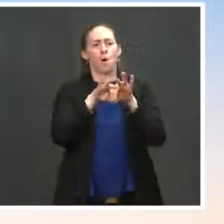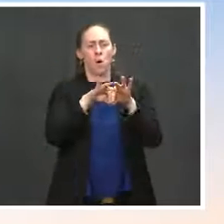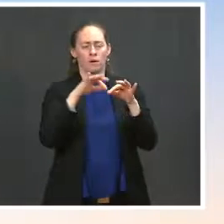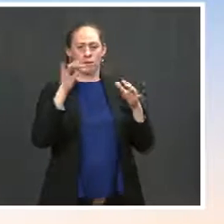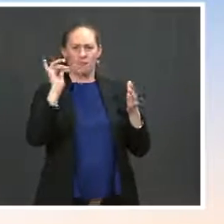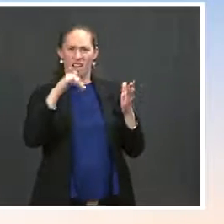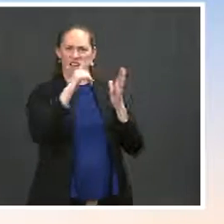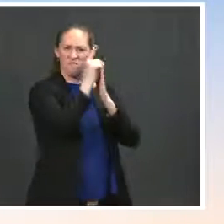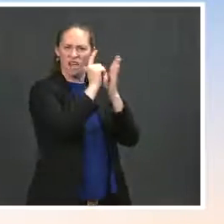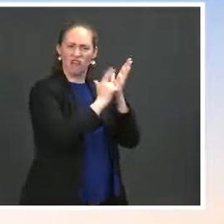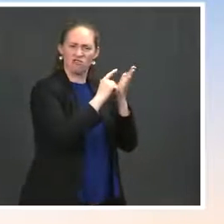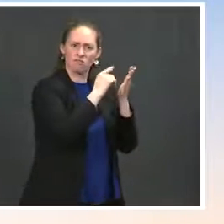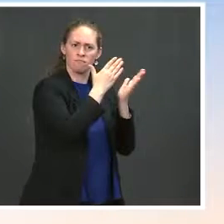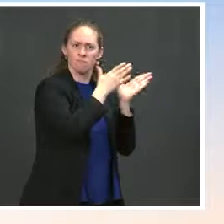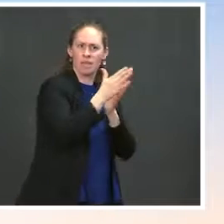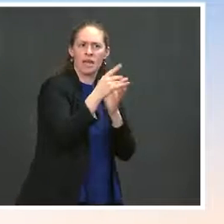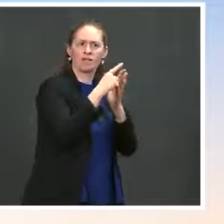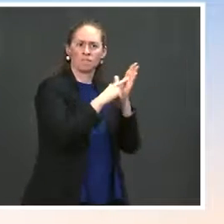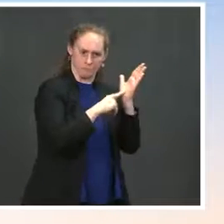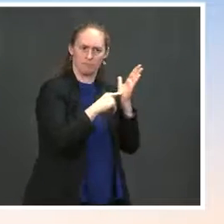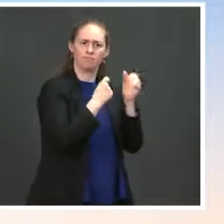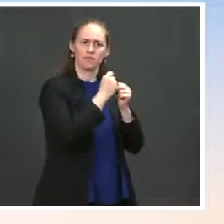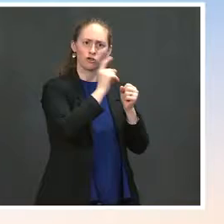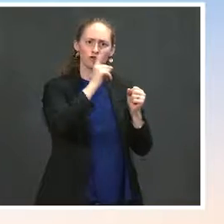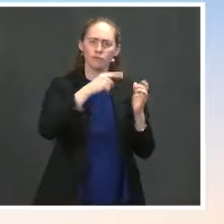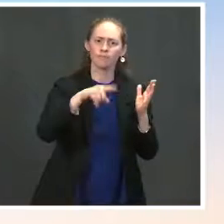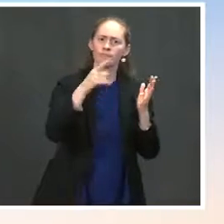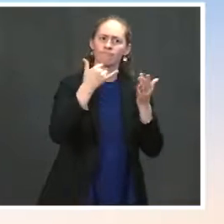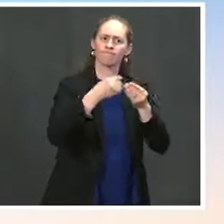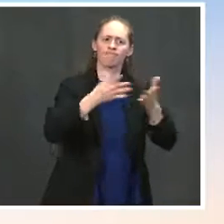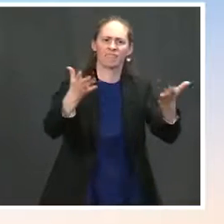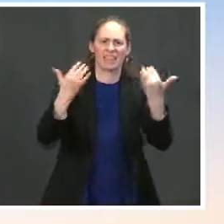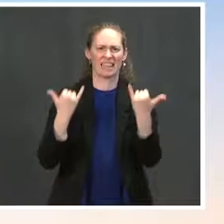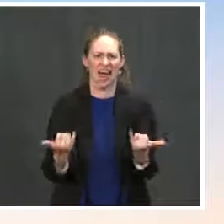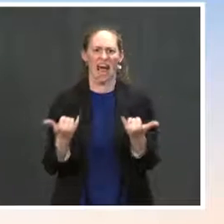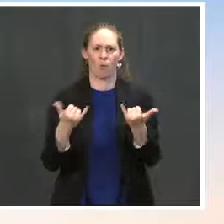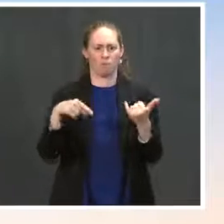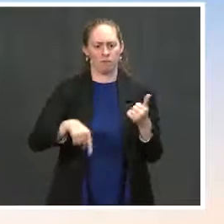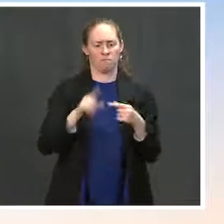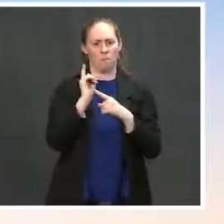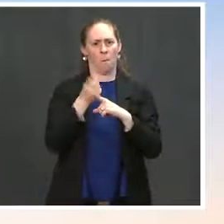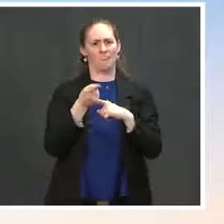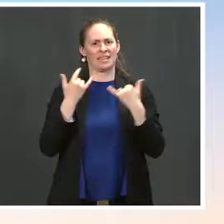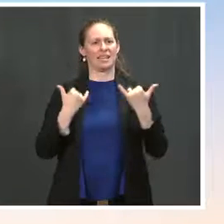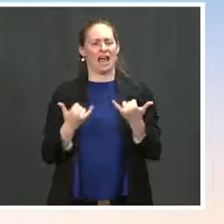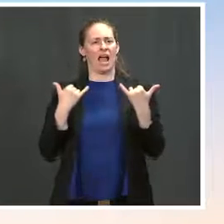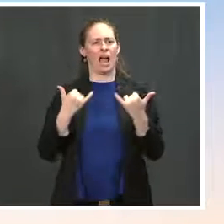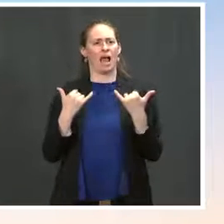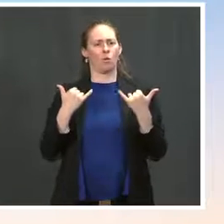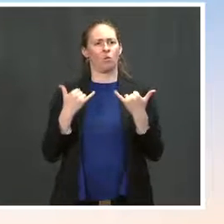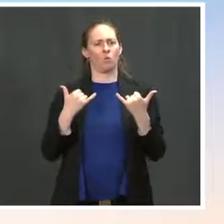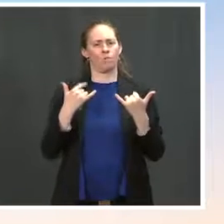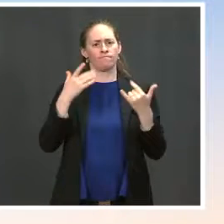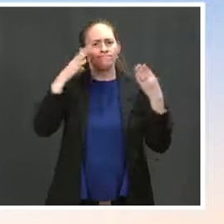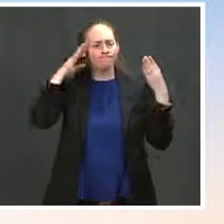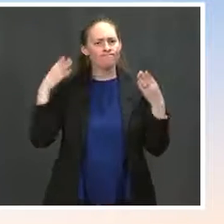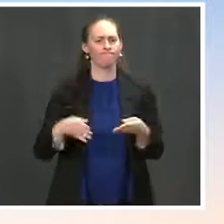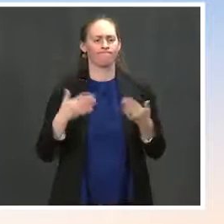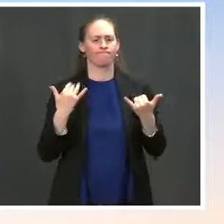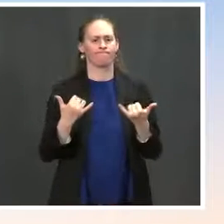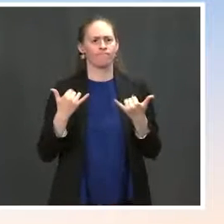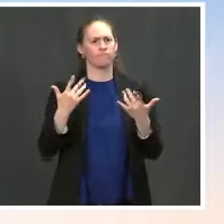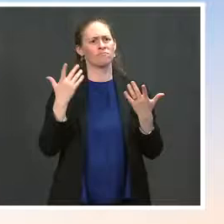that package met the moment, and that it happened quickly. We have a little bit more time here, and we are very